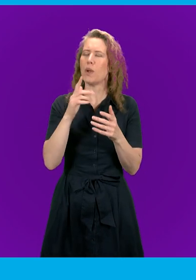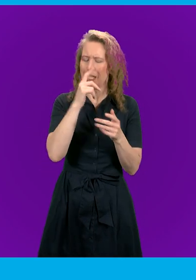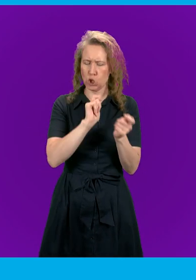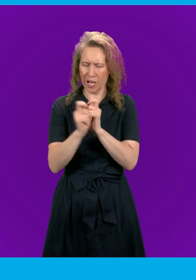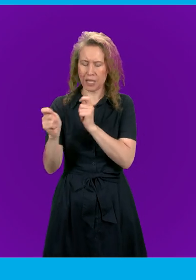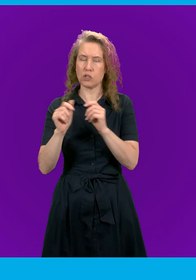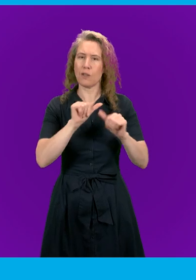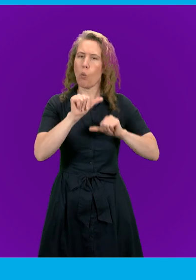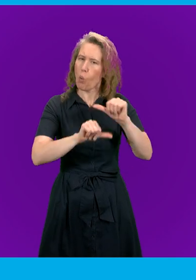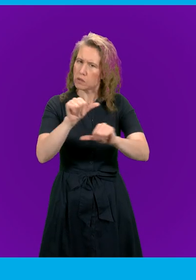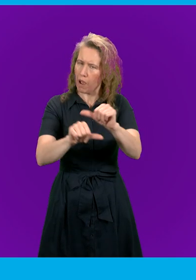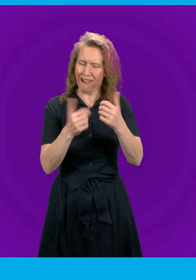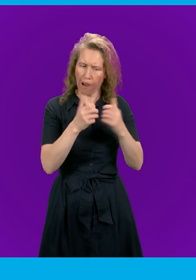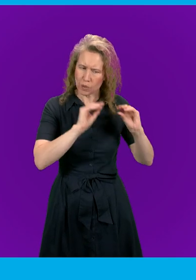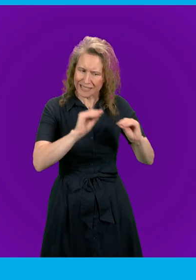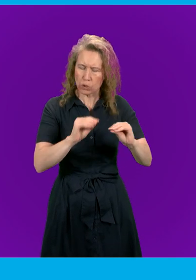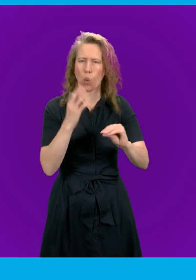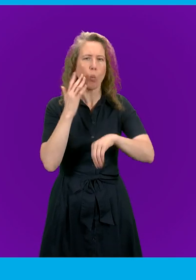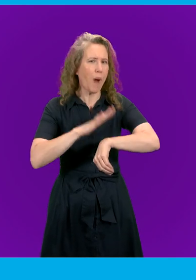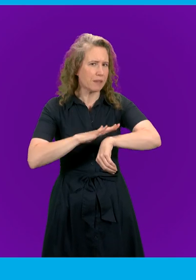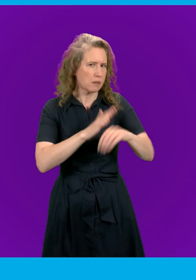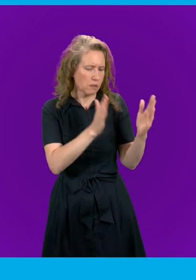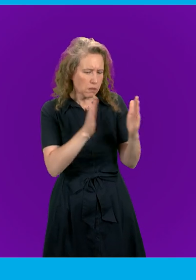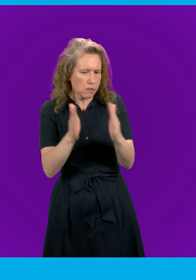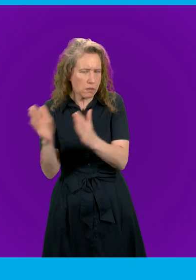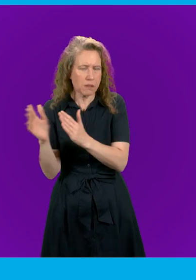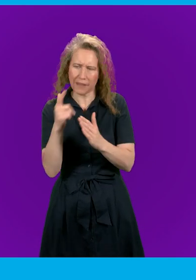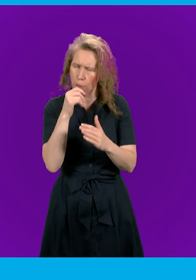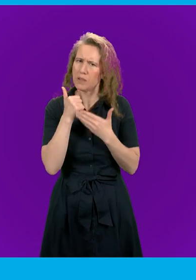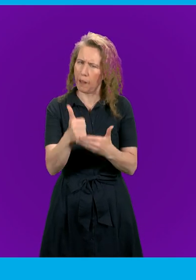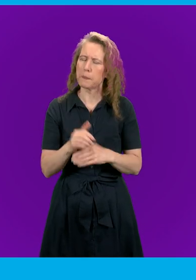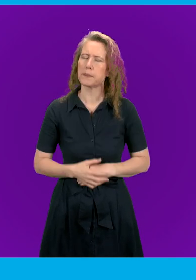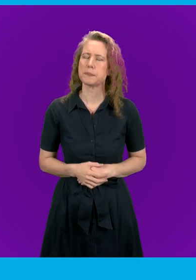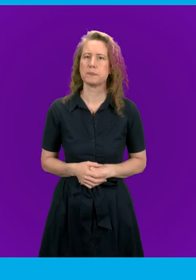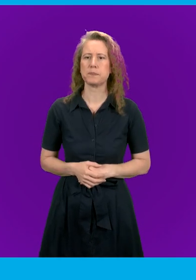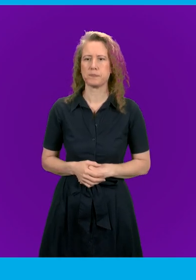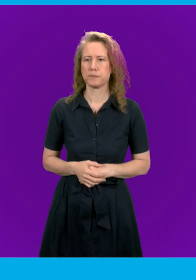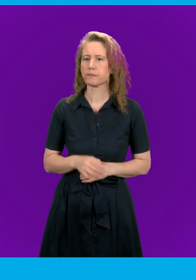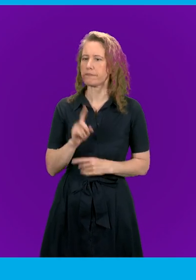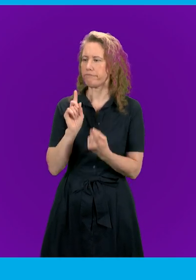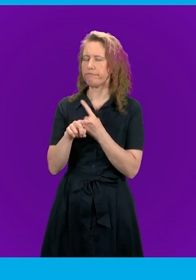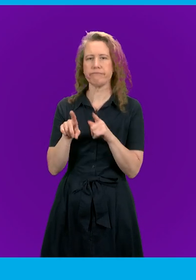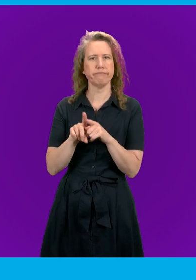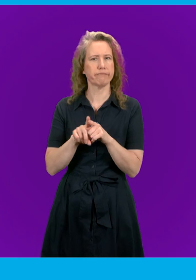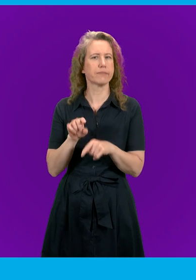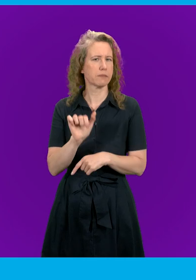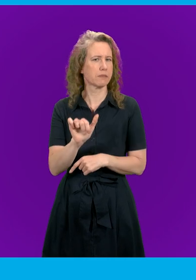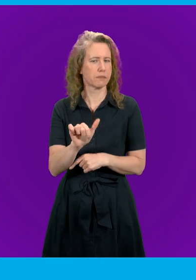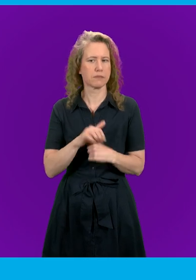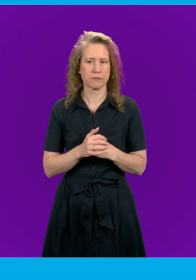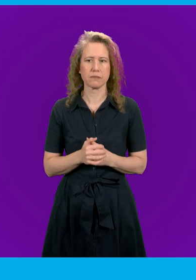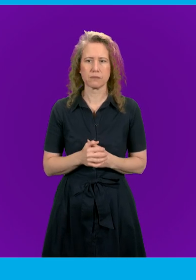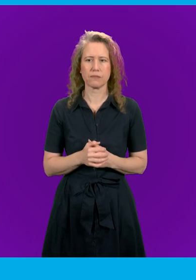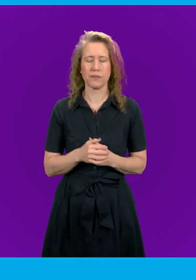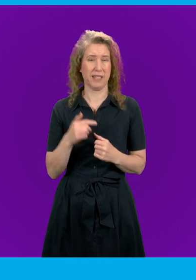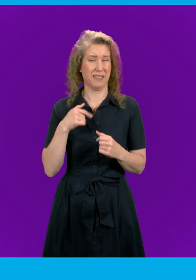they teach things or when they teach it could really benefit people. Okay. Yeah, I think that was a point that